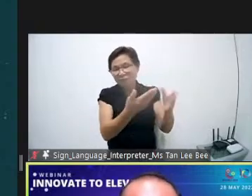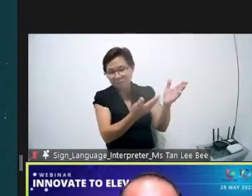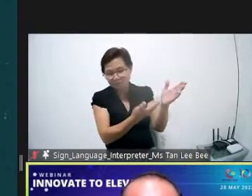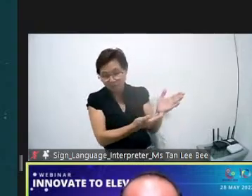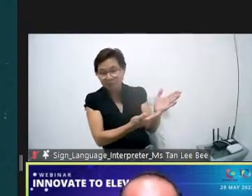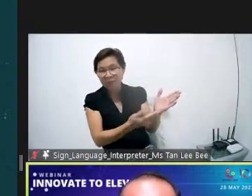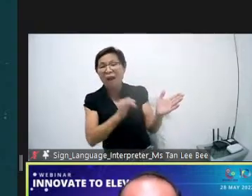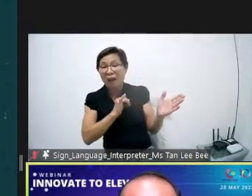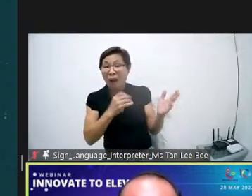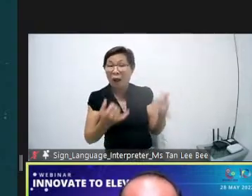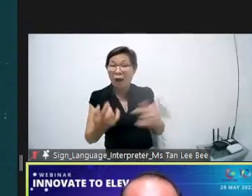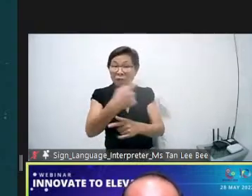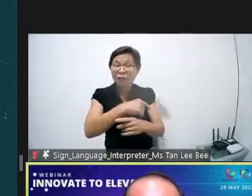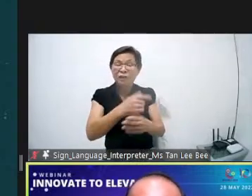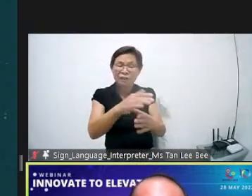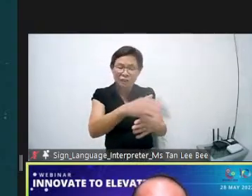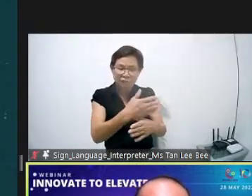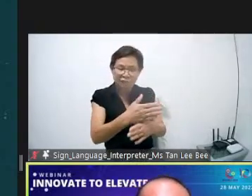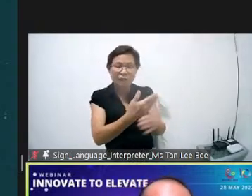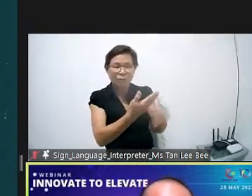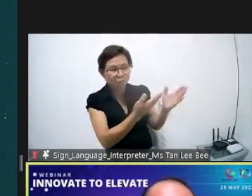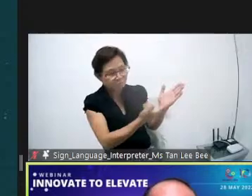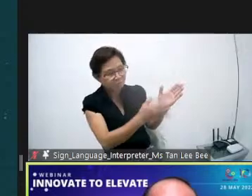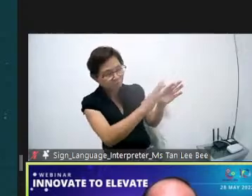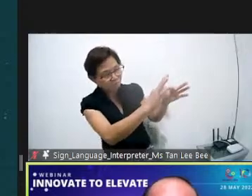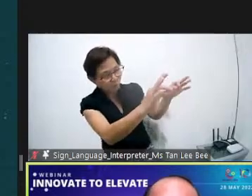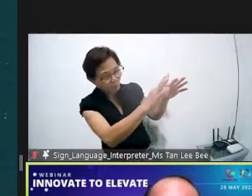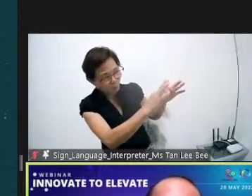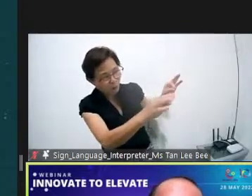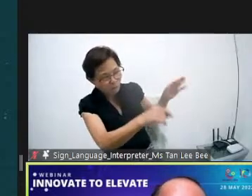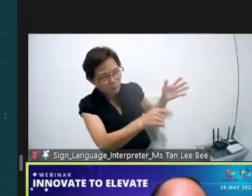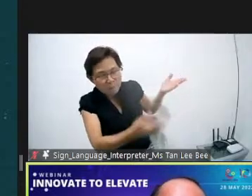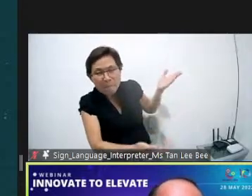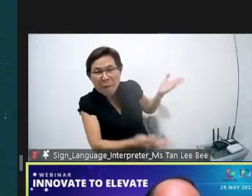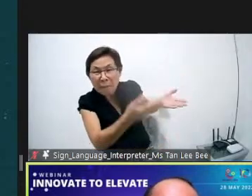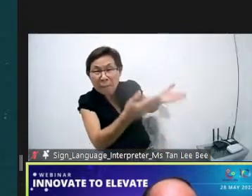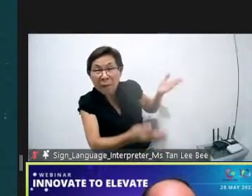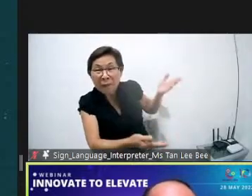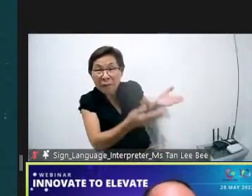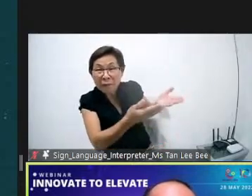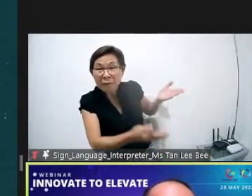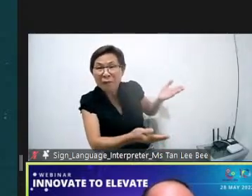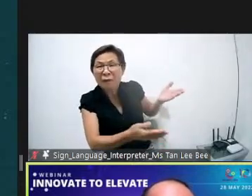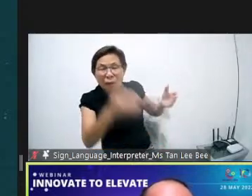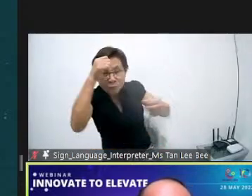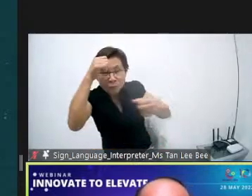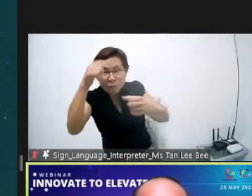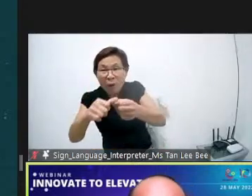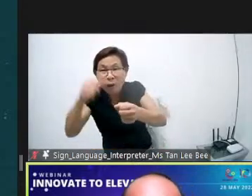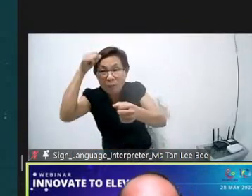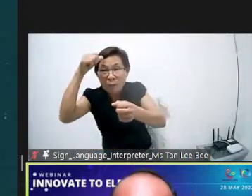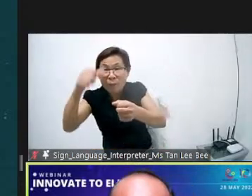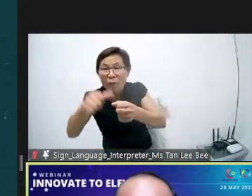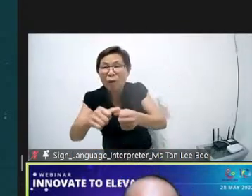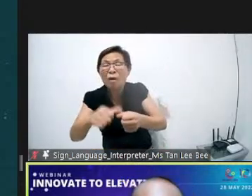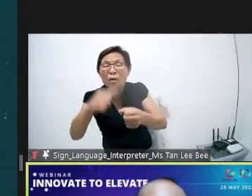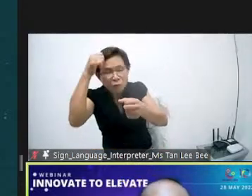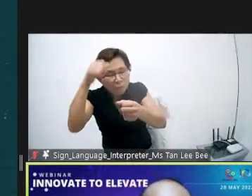read together with everybody, and perhaps it will let us to be a remind who we